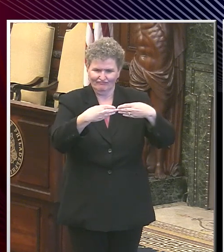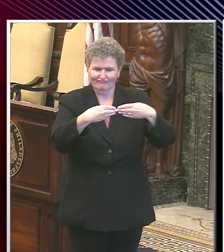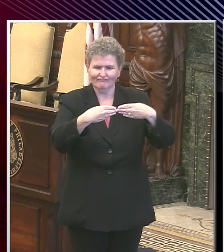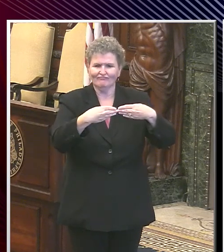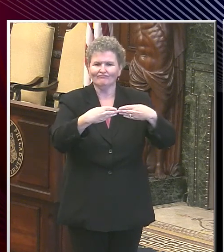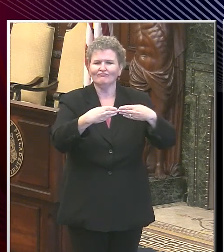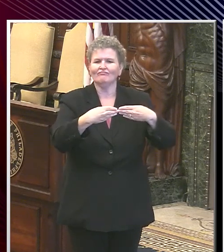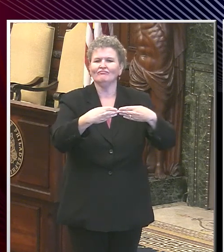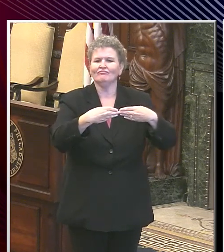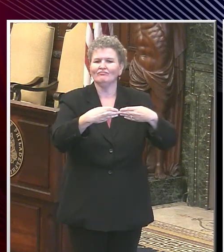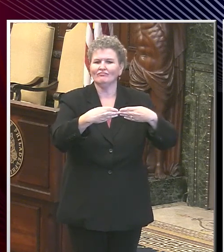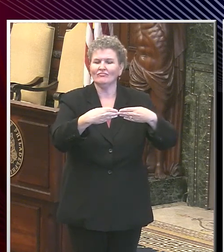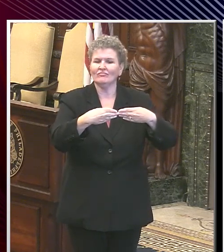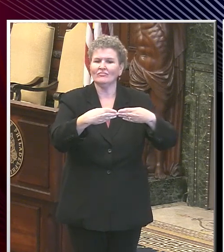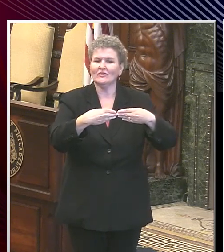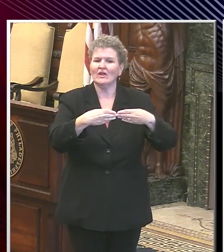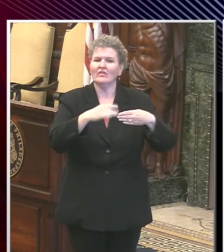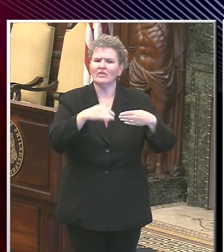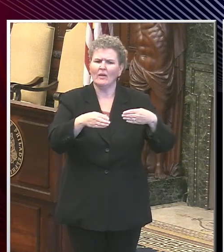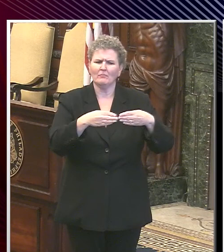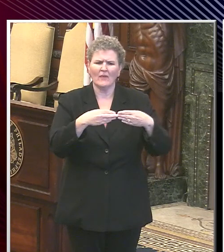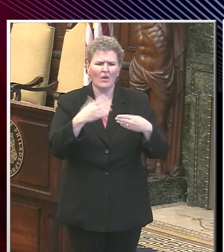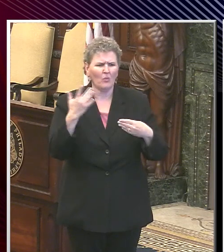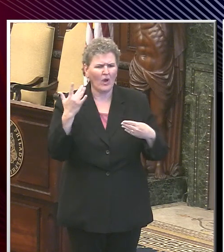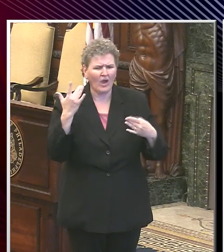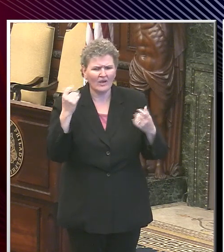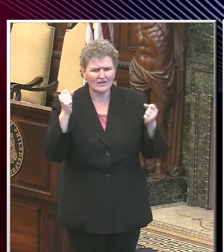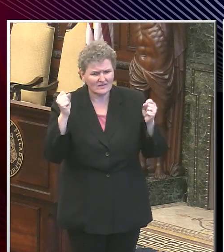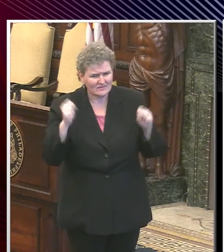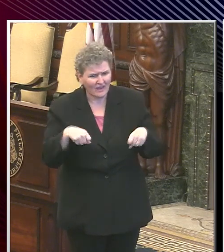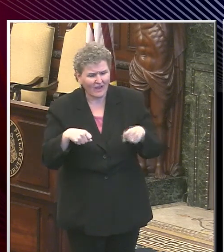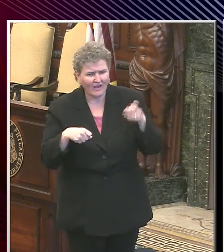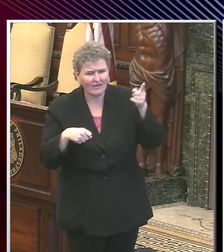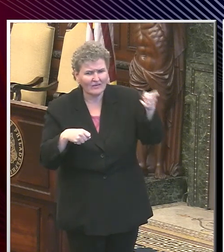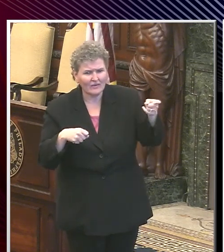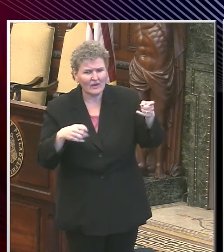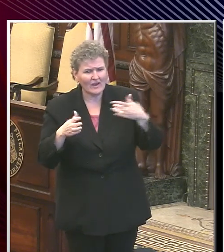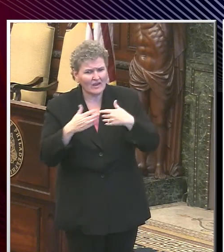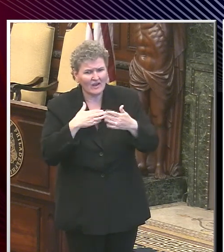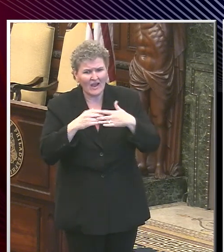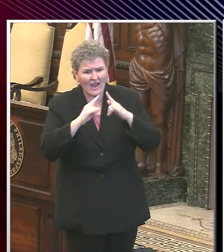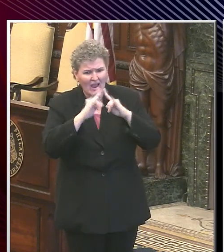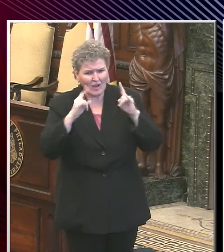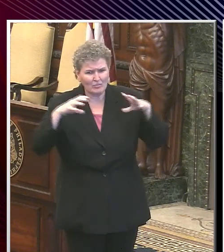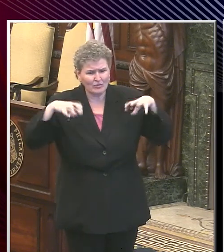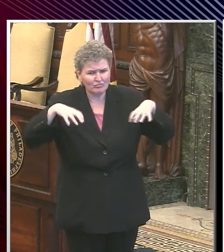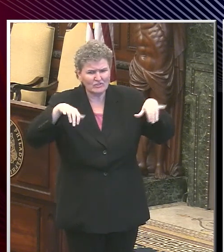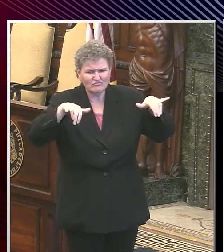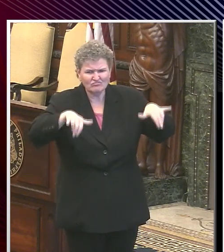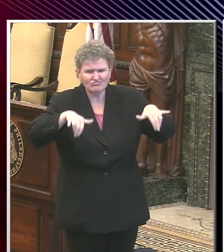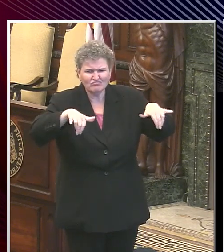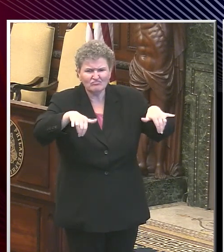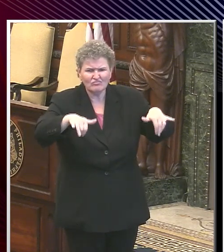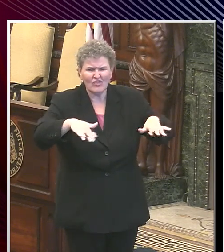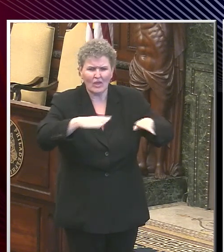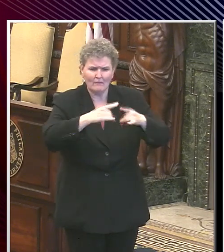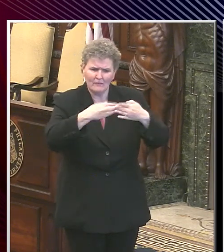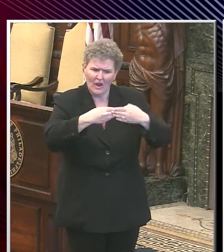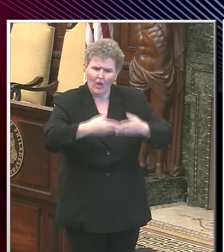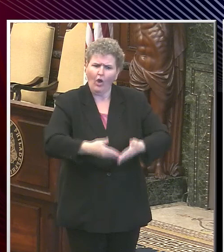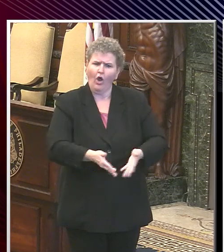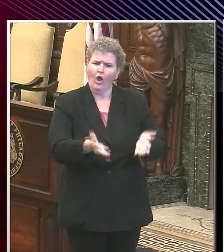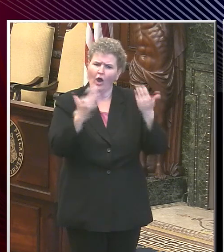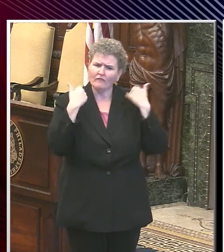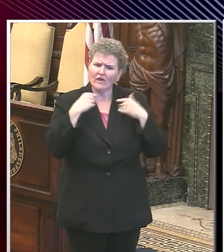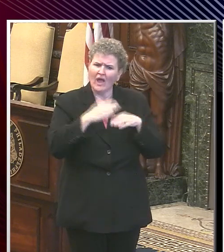the blockade if not be cleared even if the encampment stays? So the question is about keeping 22nd Street